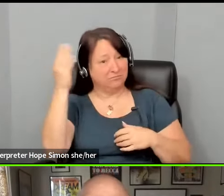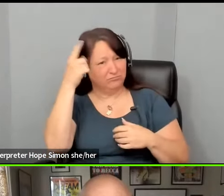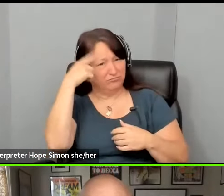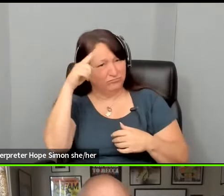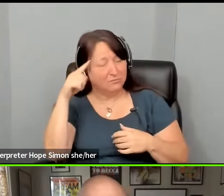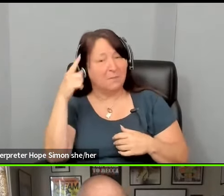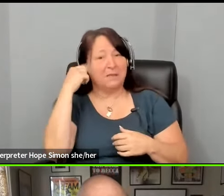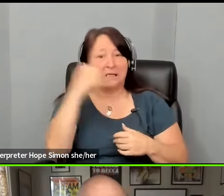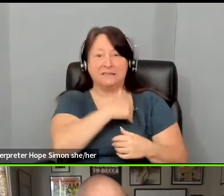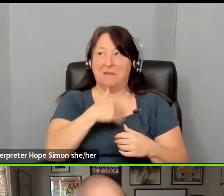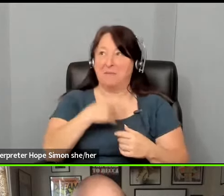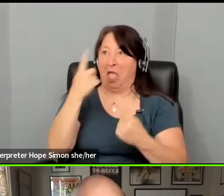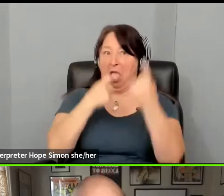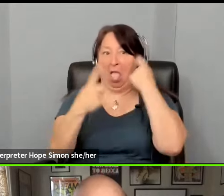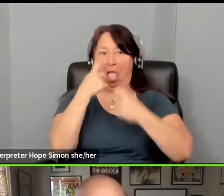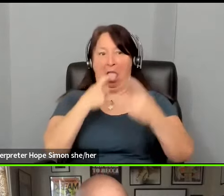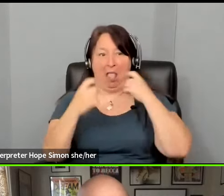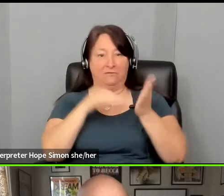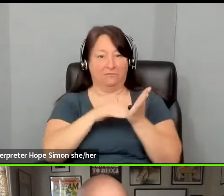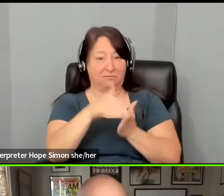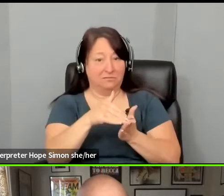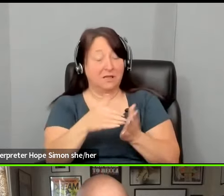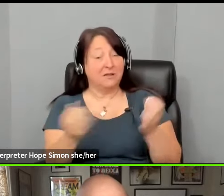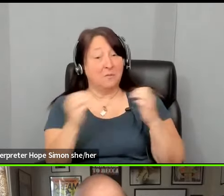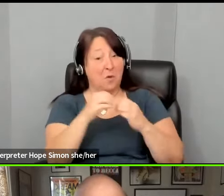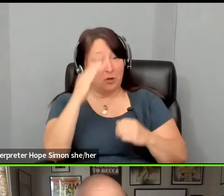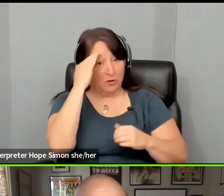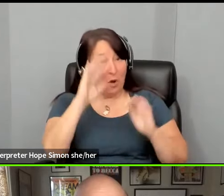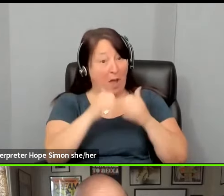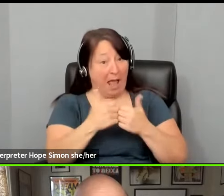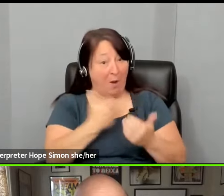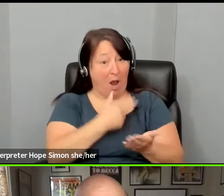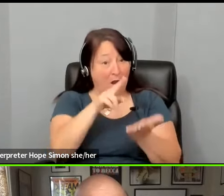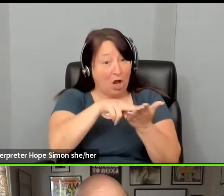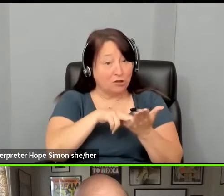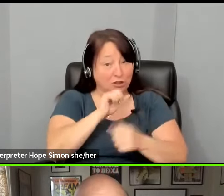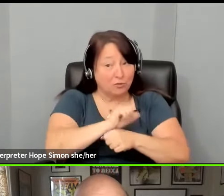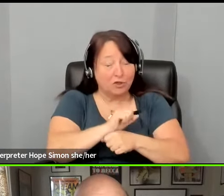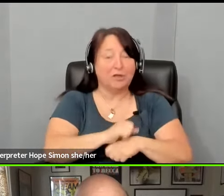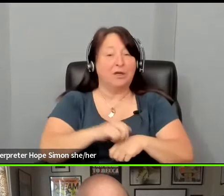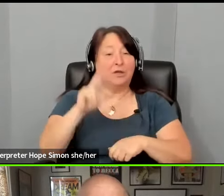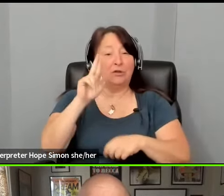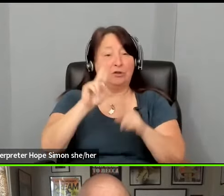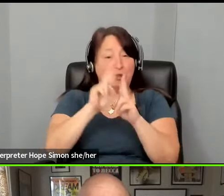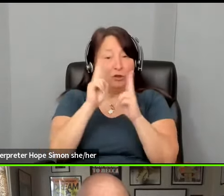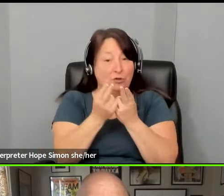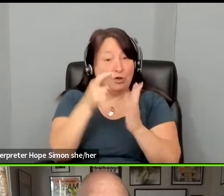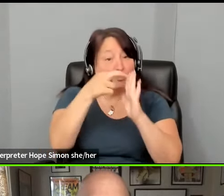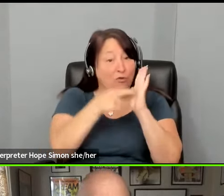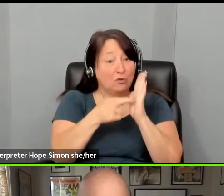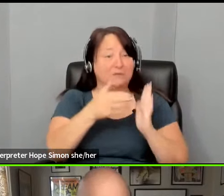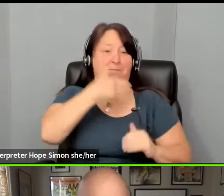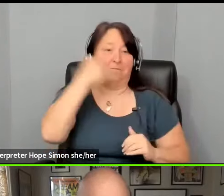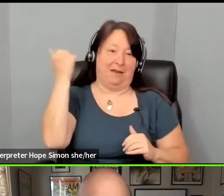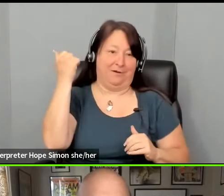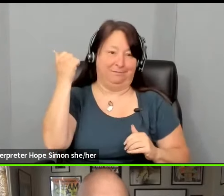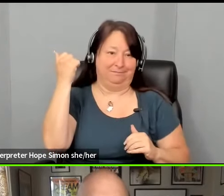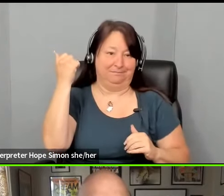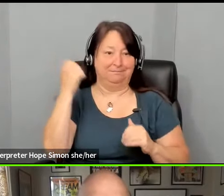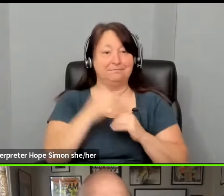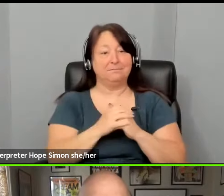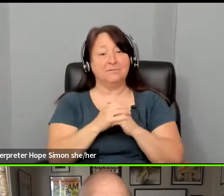it a lot. And the more you know about how our contracts work, what the union rules are, the better. So I'm very pleased to be hosting